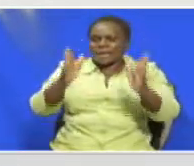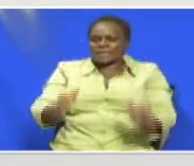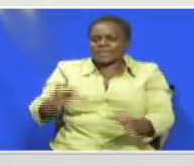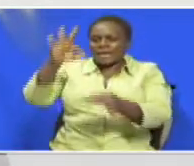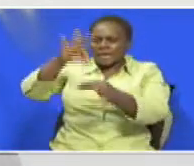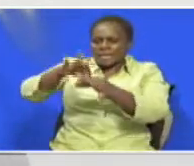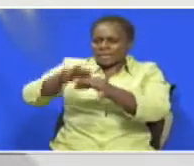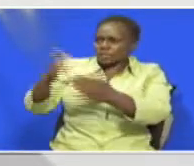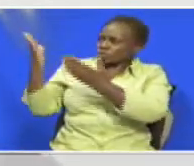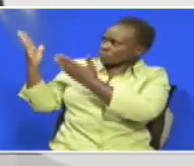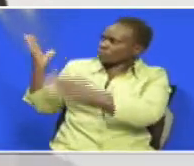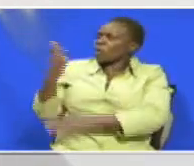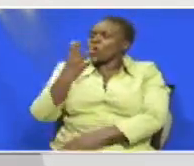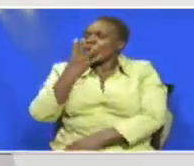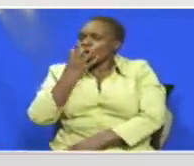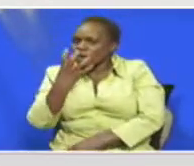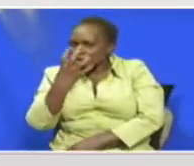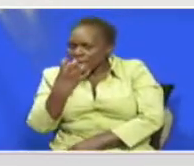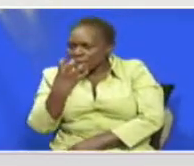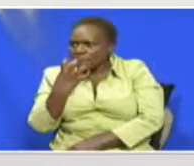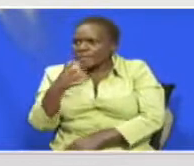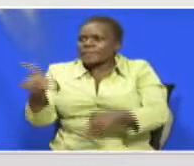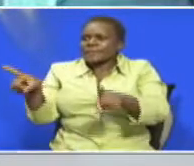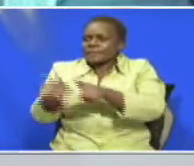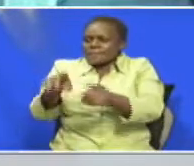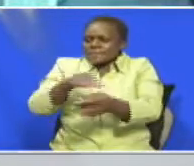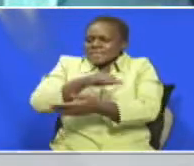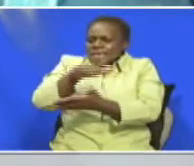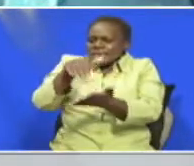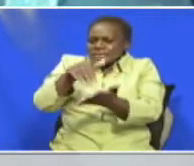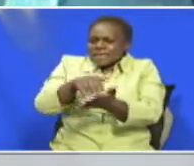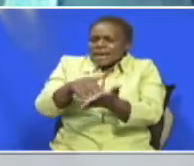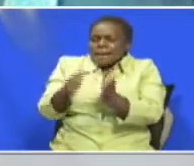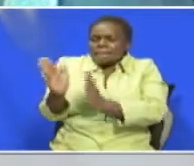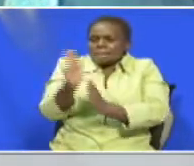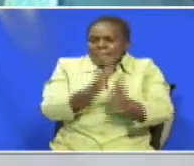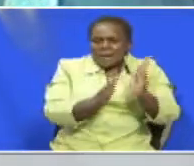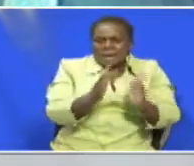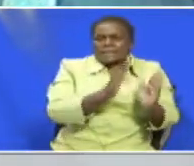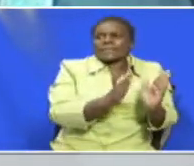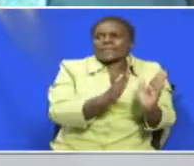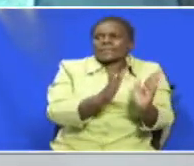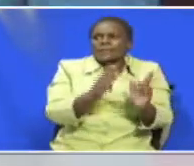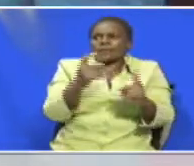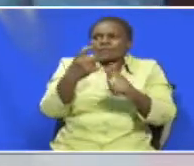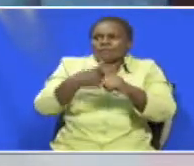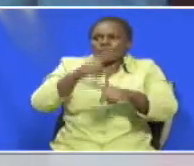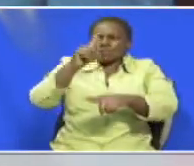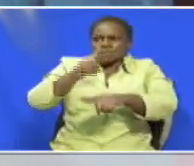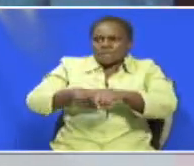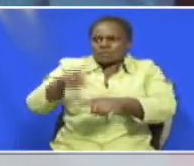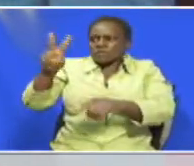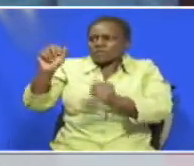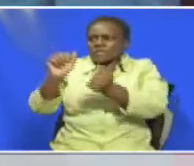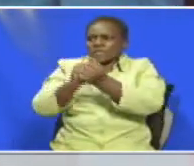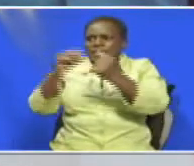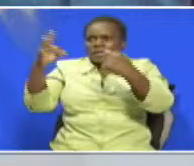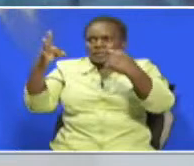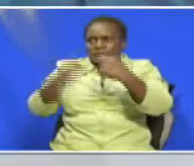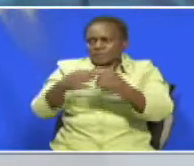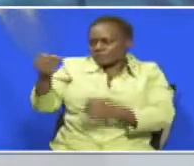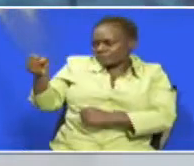Elections Junet Mohammed, who has been at the center of events as they unfold since the 2018